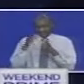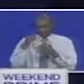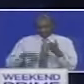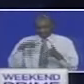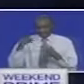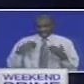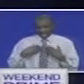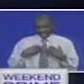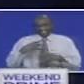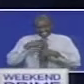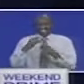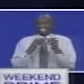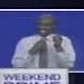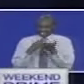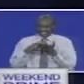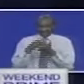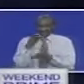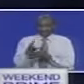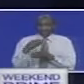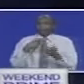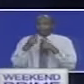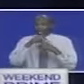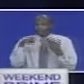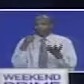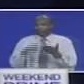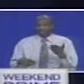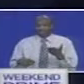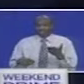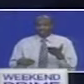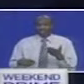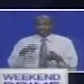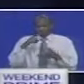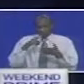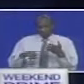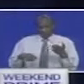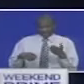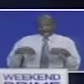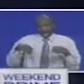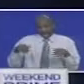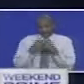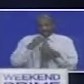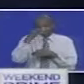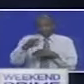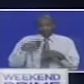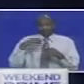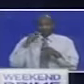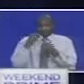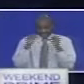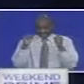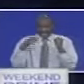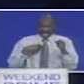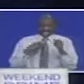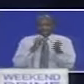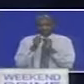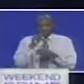an interesting discussion. We will be talking about what lies ahead for the president and his